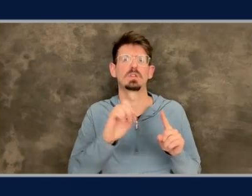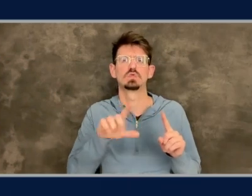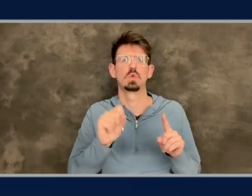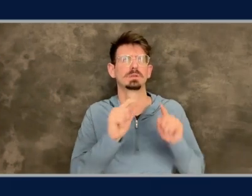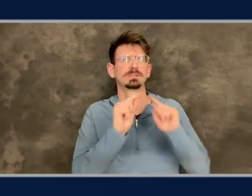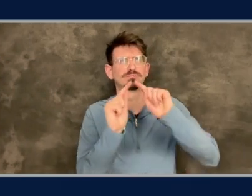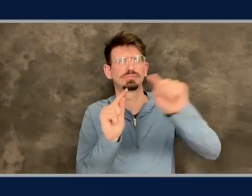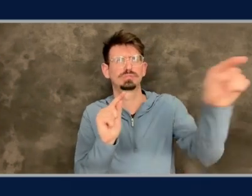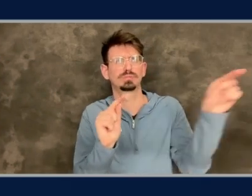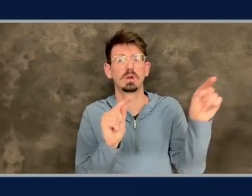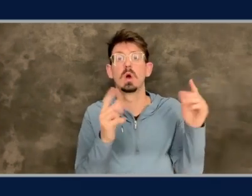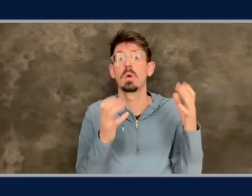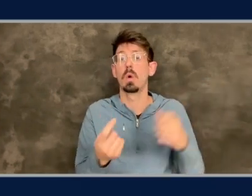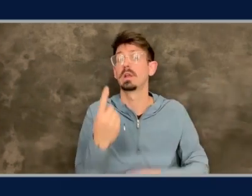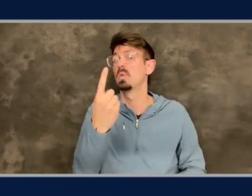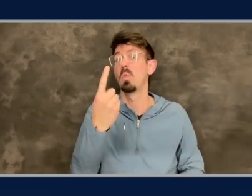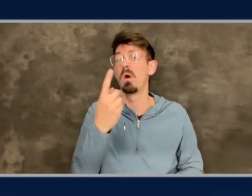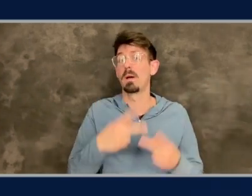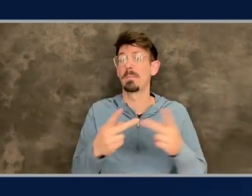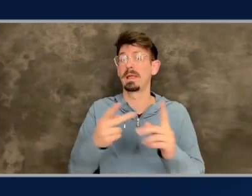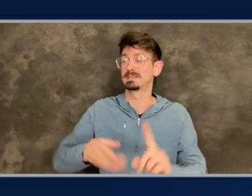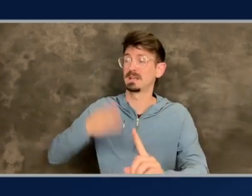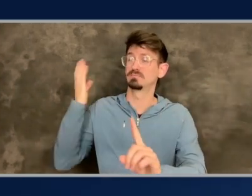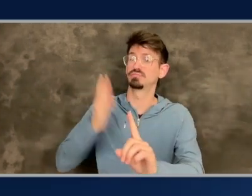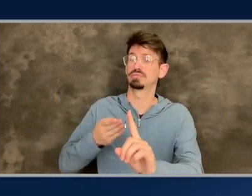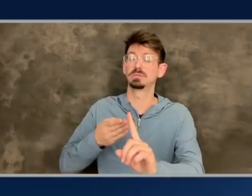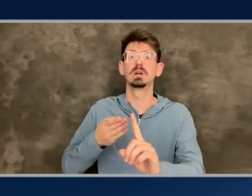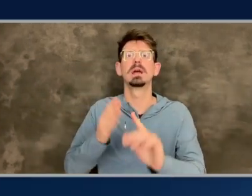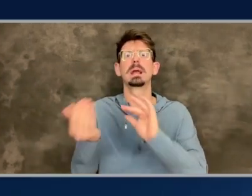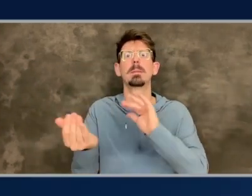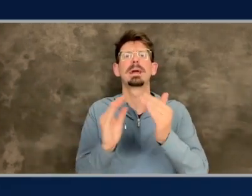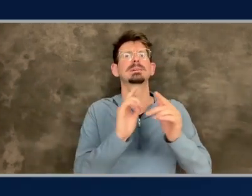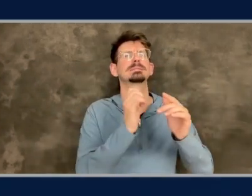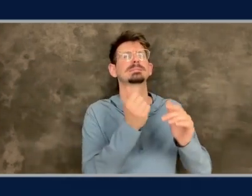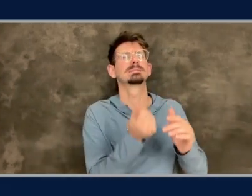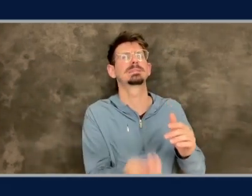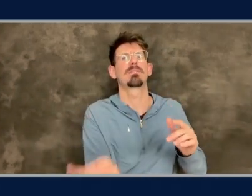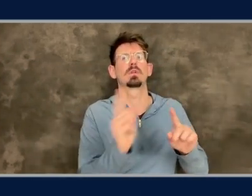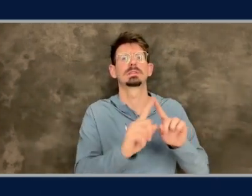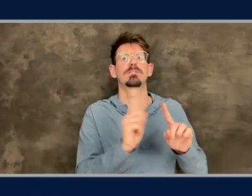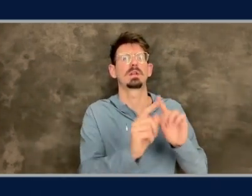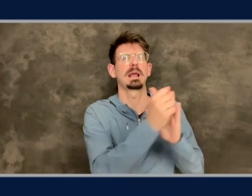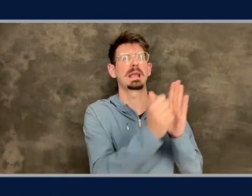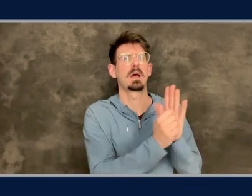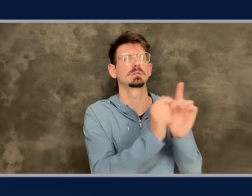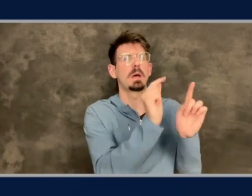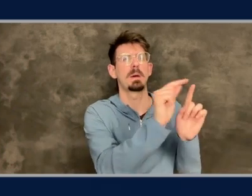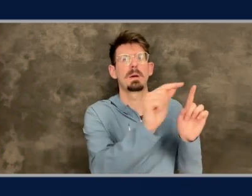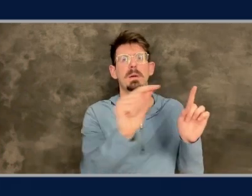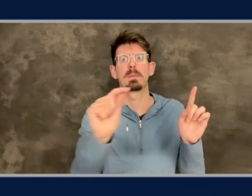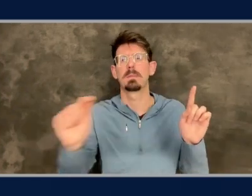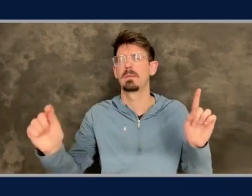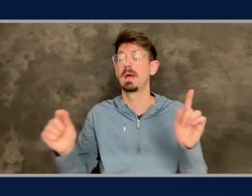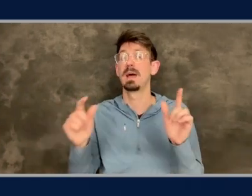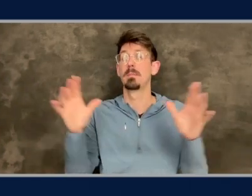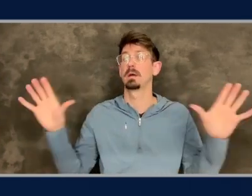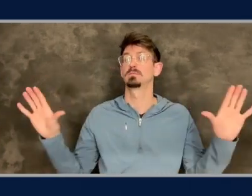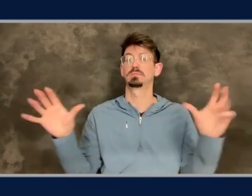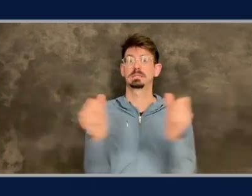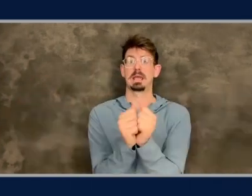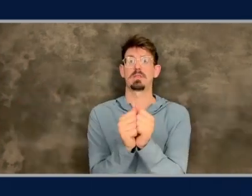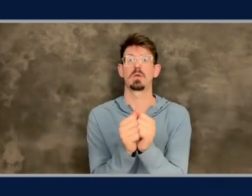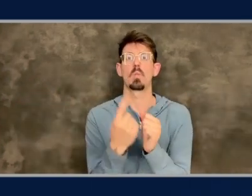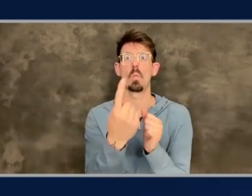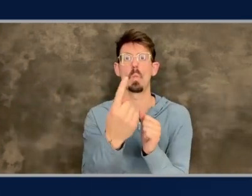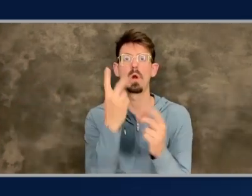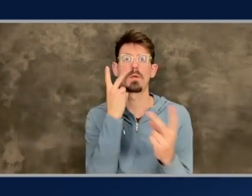one single pane where we can look at across several different accounts and all have it in one single pane view and be able to break it down by